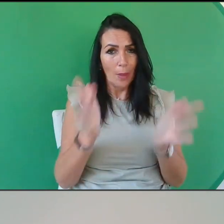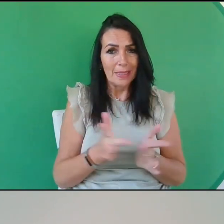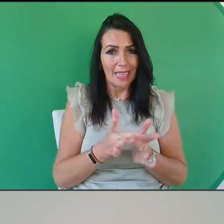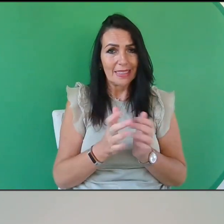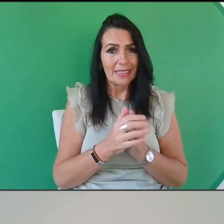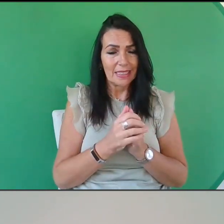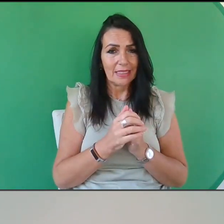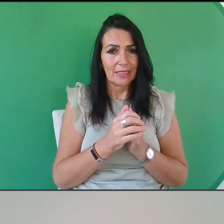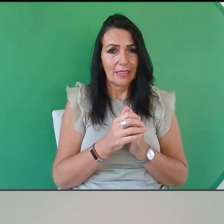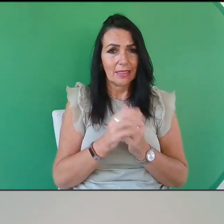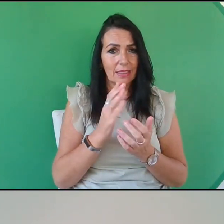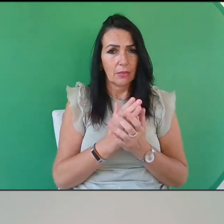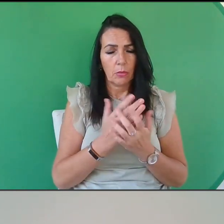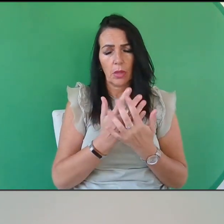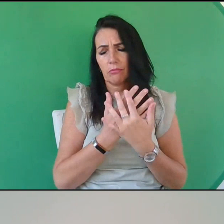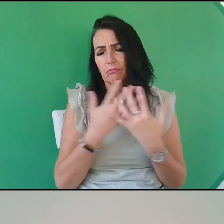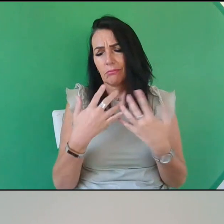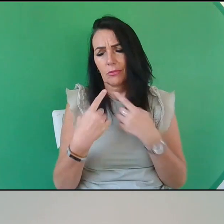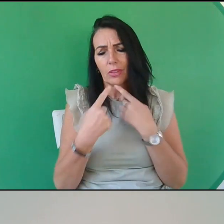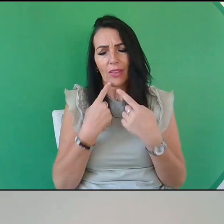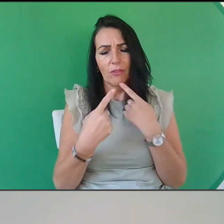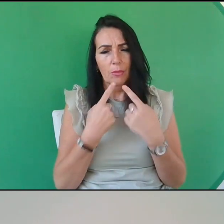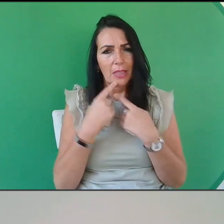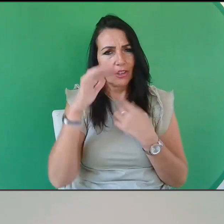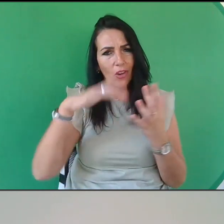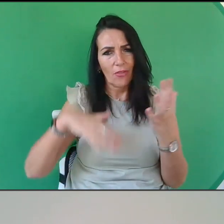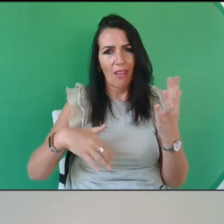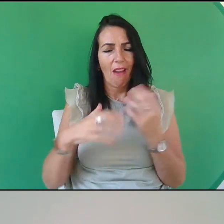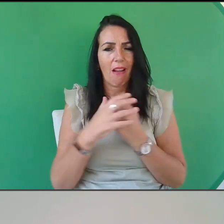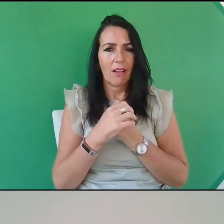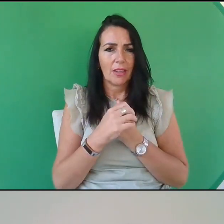really share a wealth of information on there.